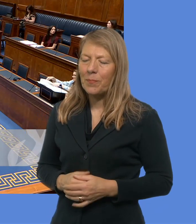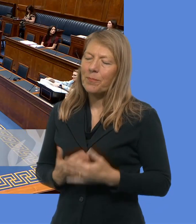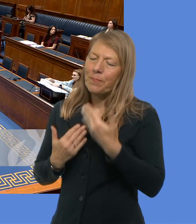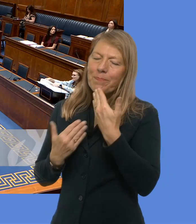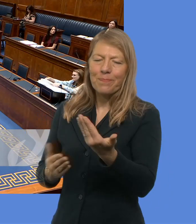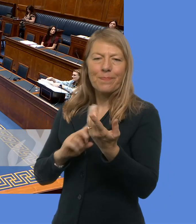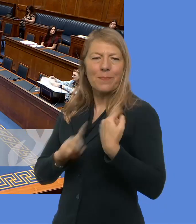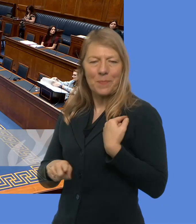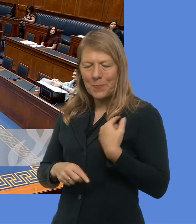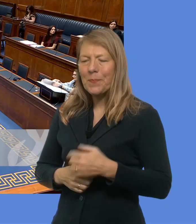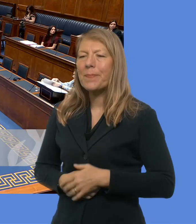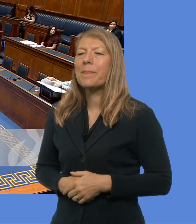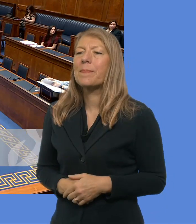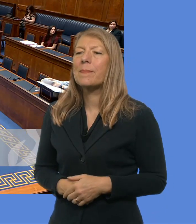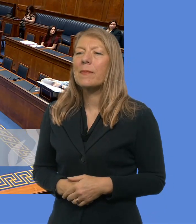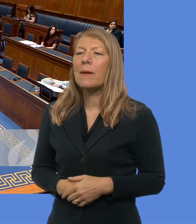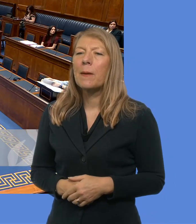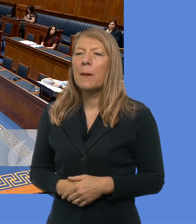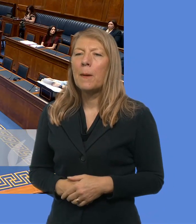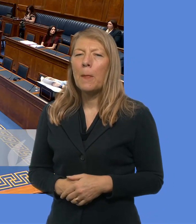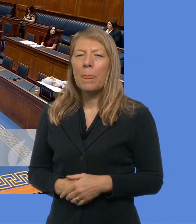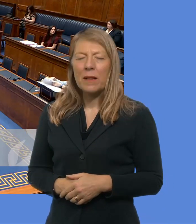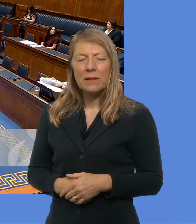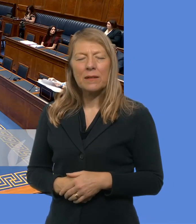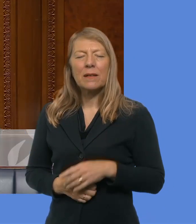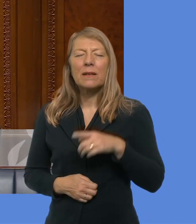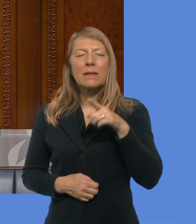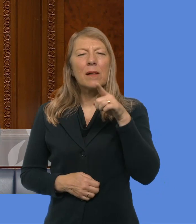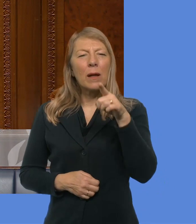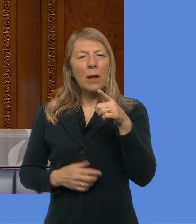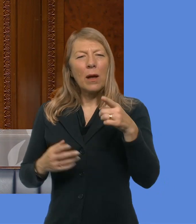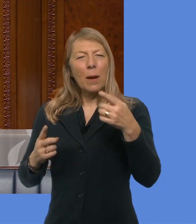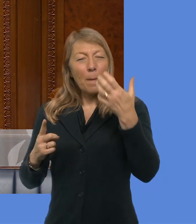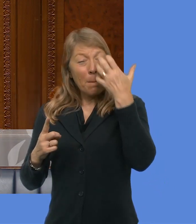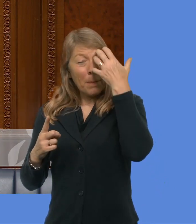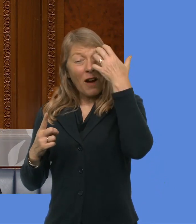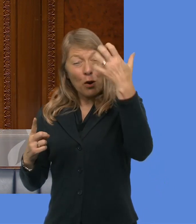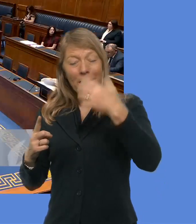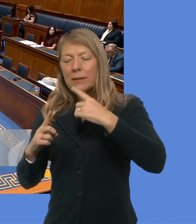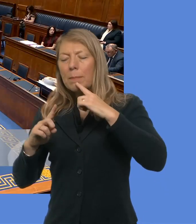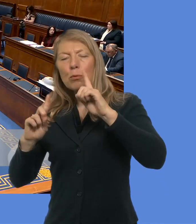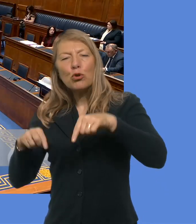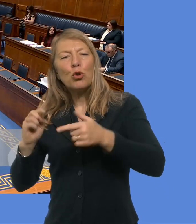Minister, can you outline the impact of social value within the public procurement process?